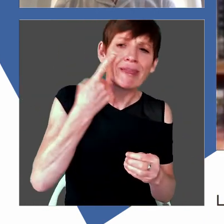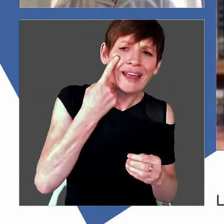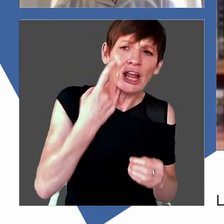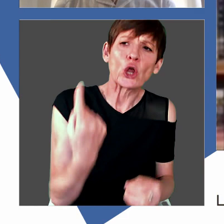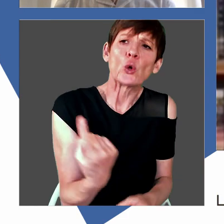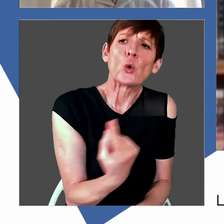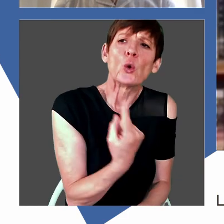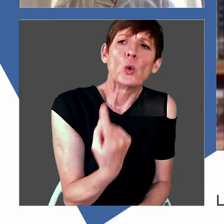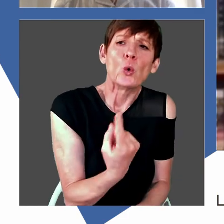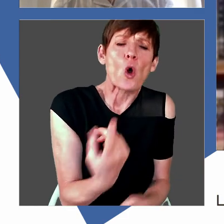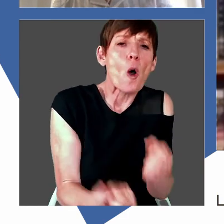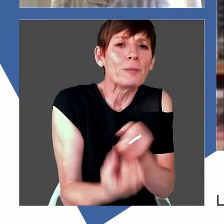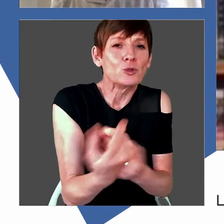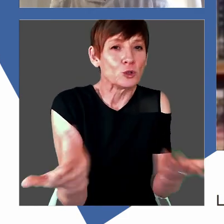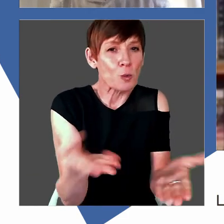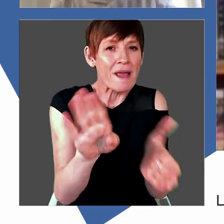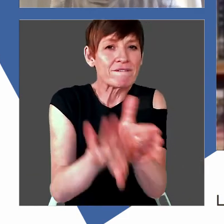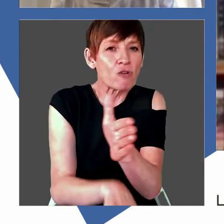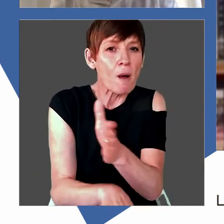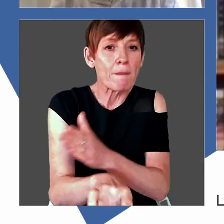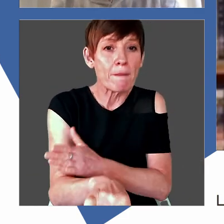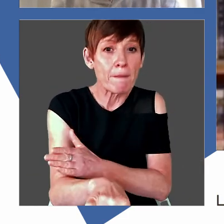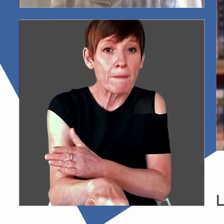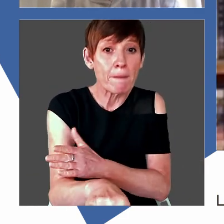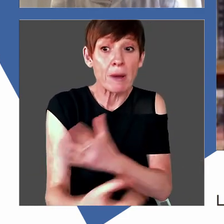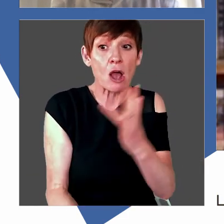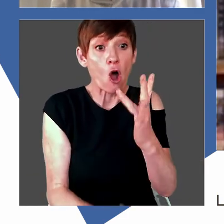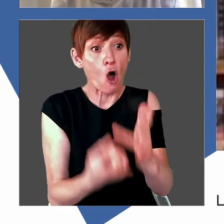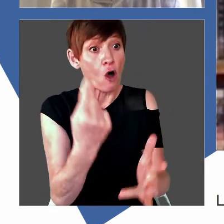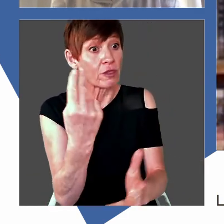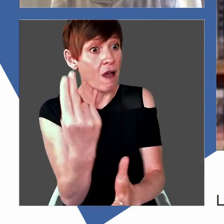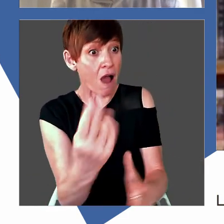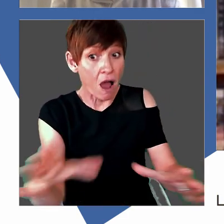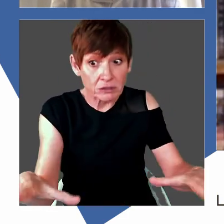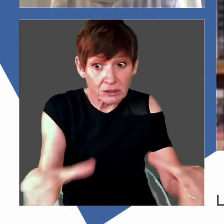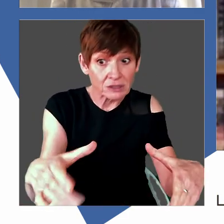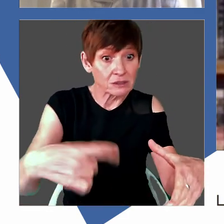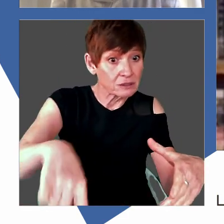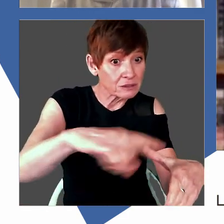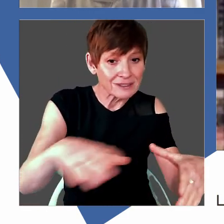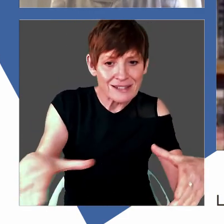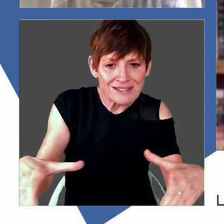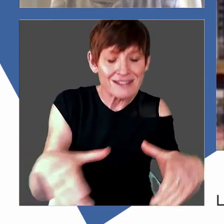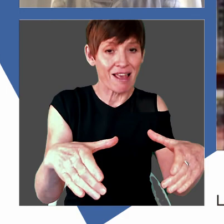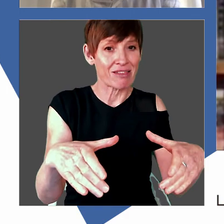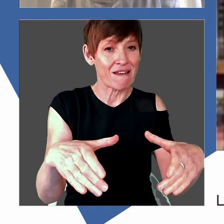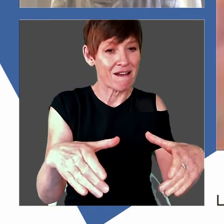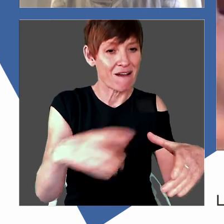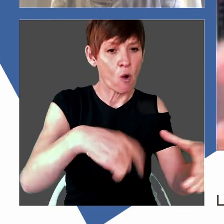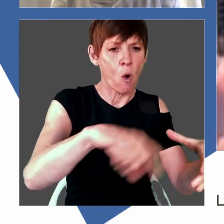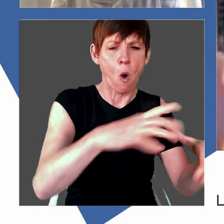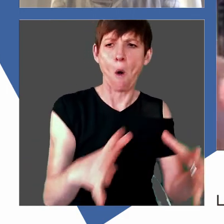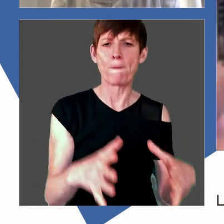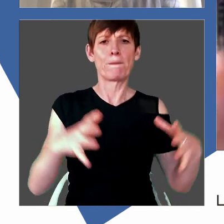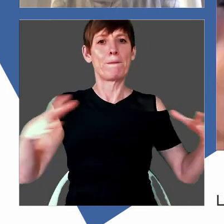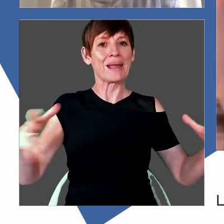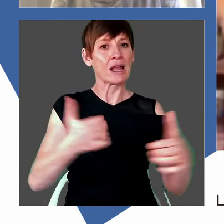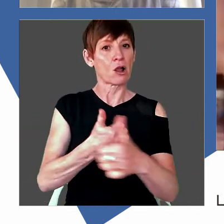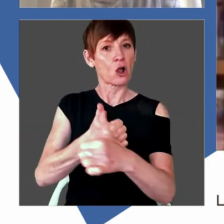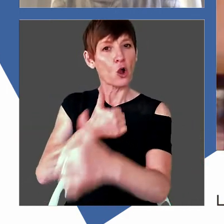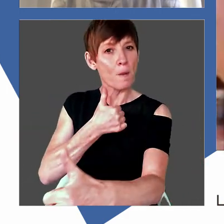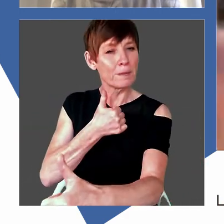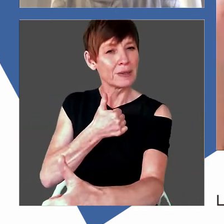is behind it. Is it other artists who want to collaborate and do something together, or is it a big company